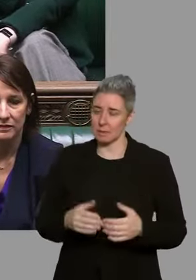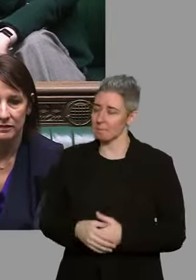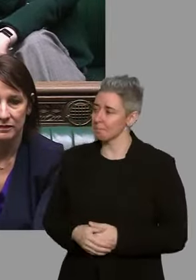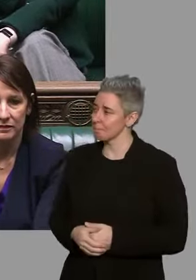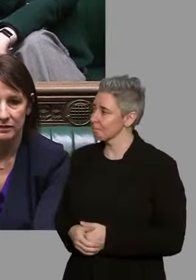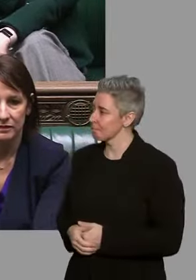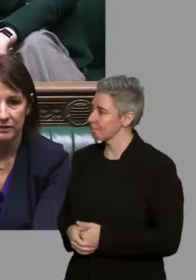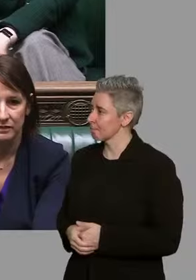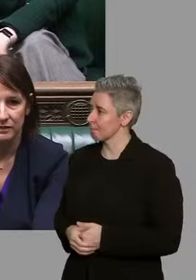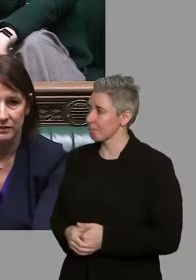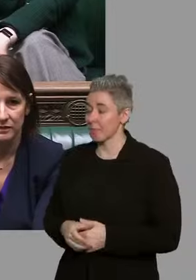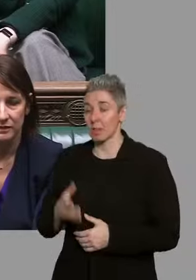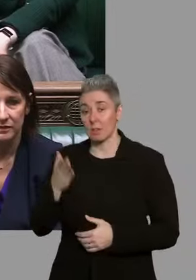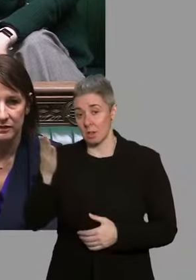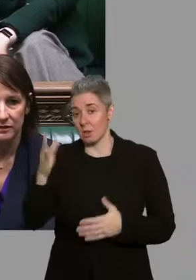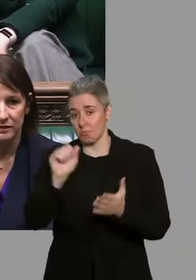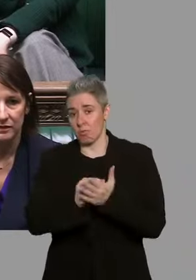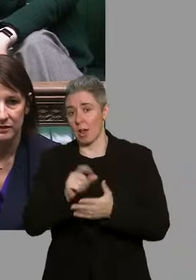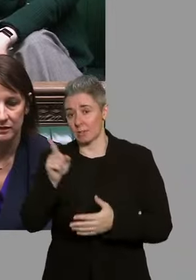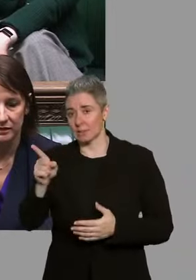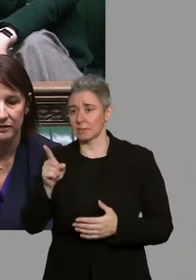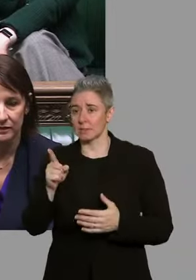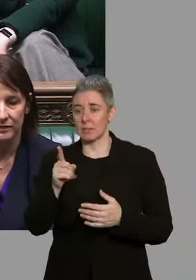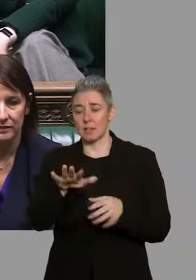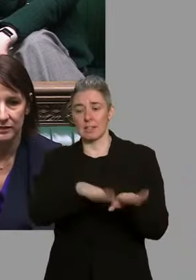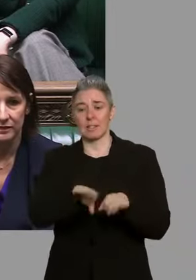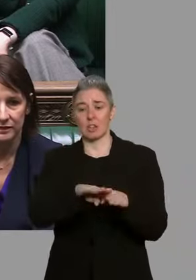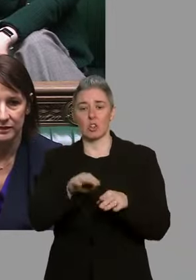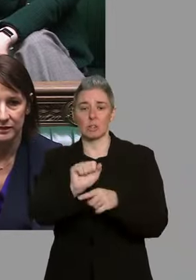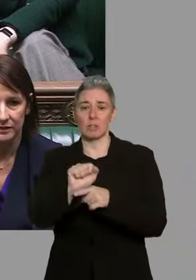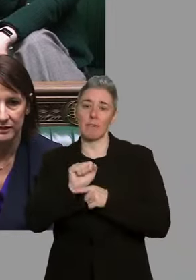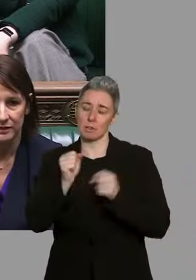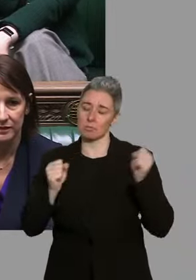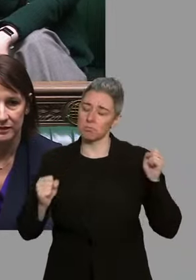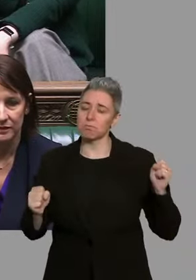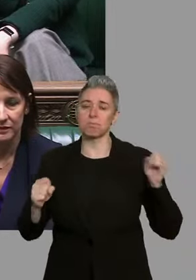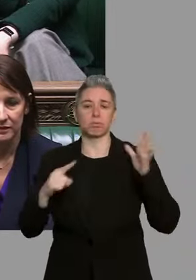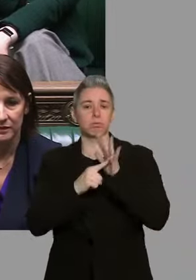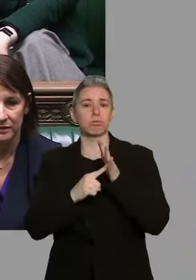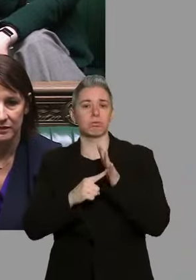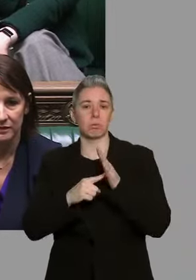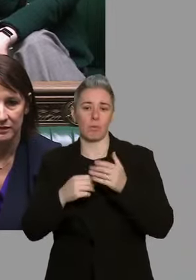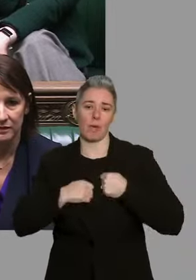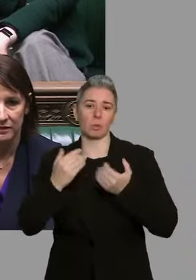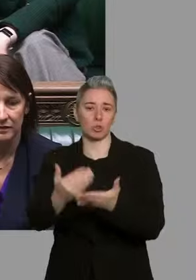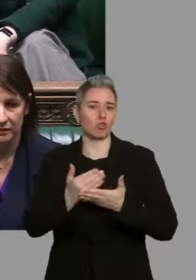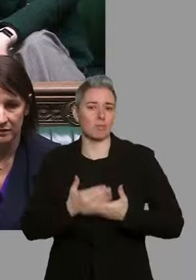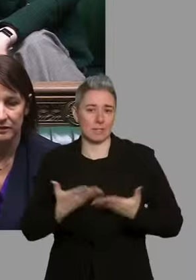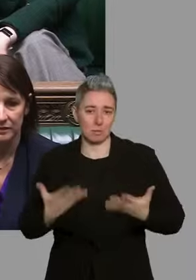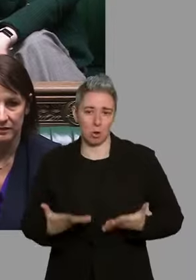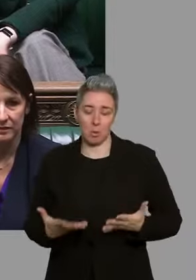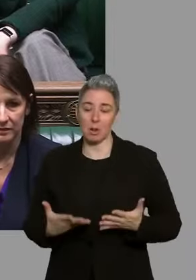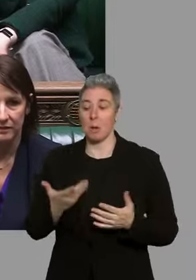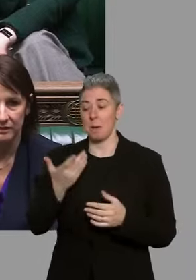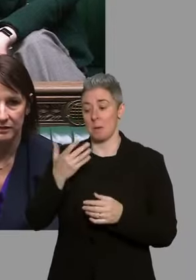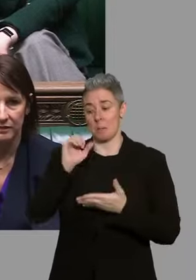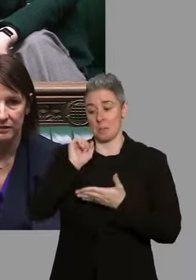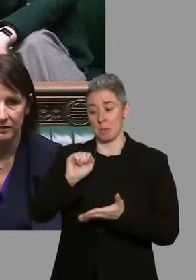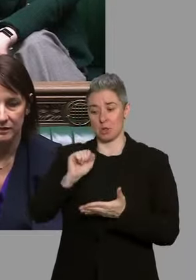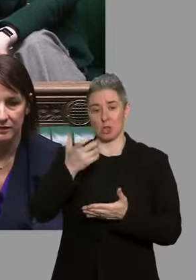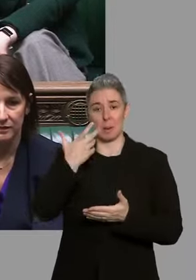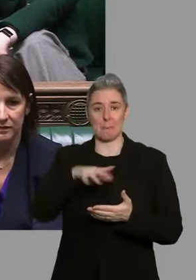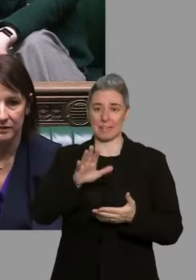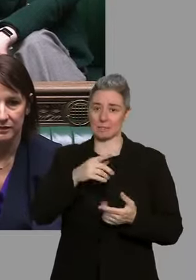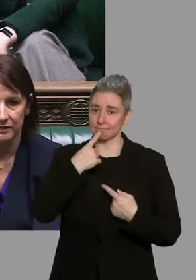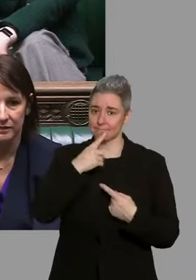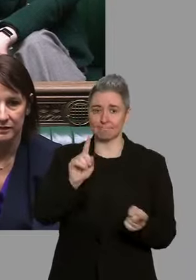a £2.9 billion increase in the MOD budget. We're pleased to deliver the largest pay rise for our armed forces in 22